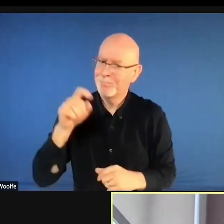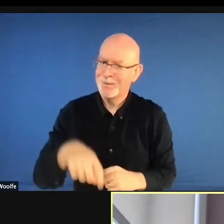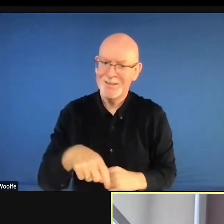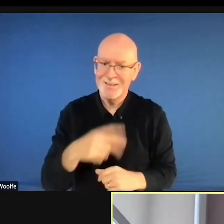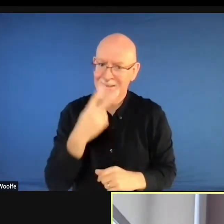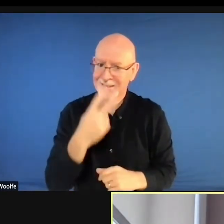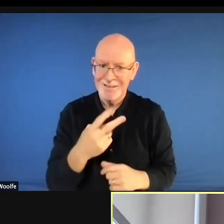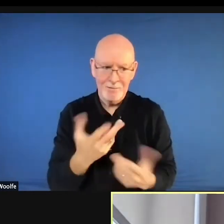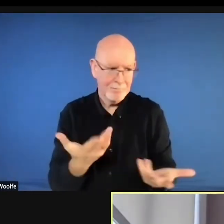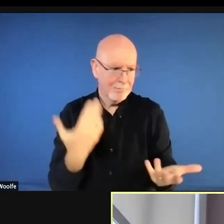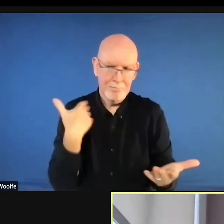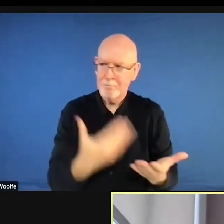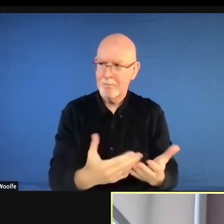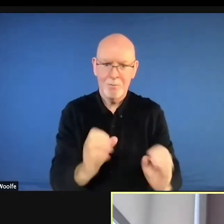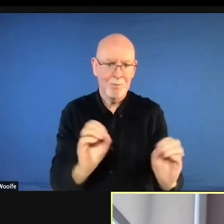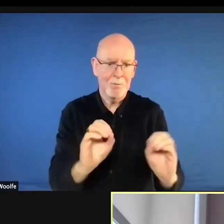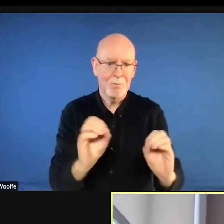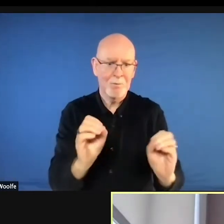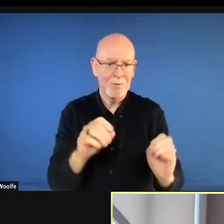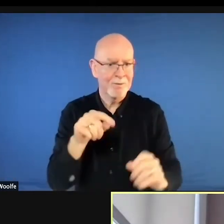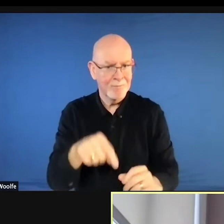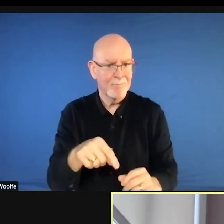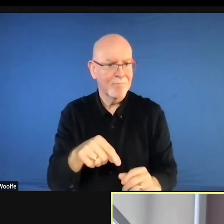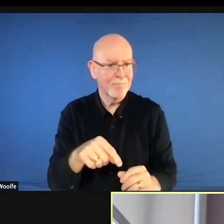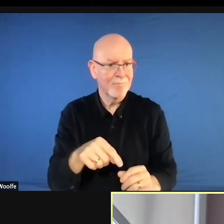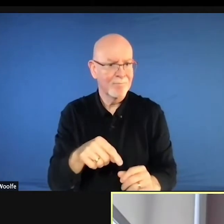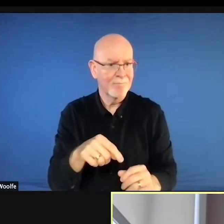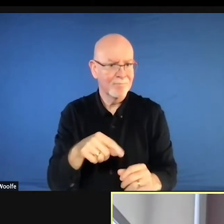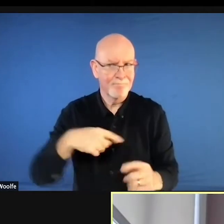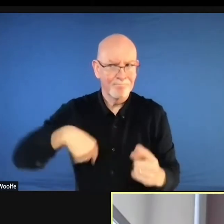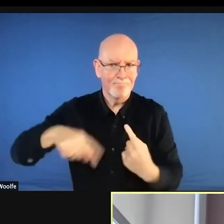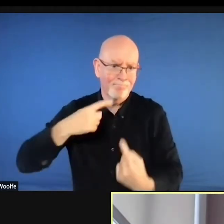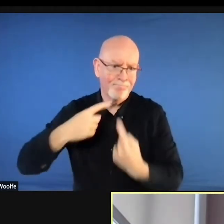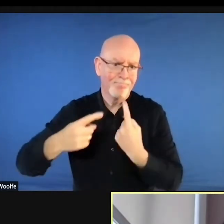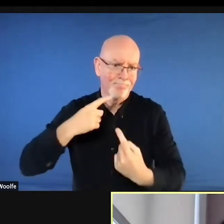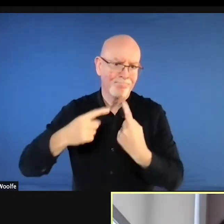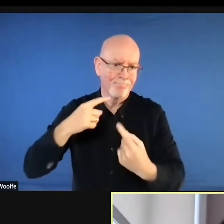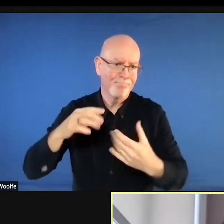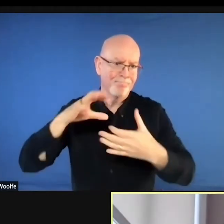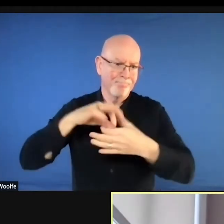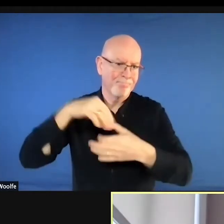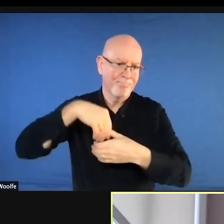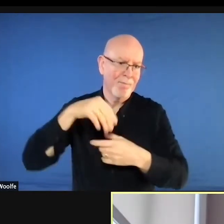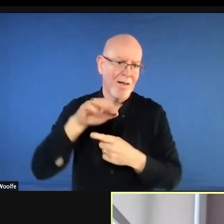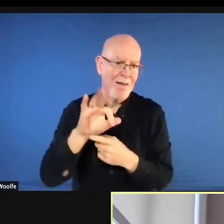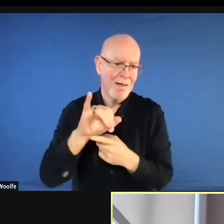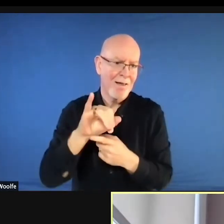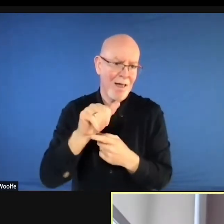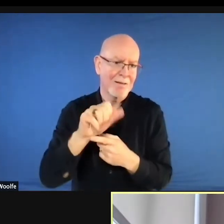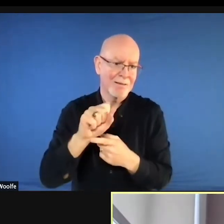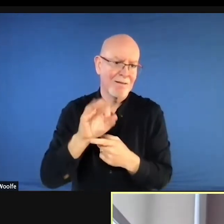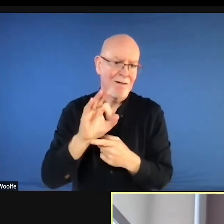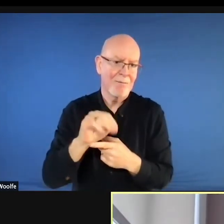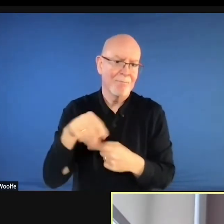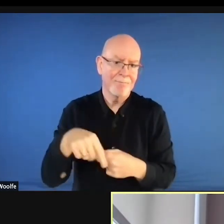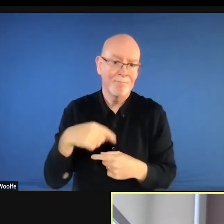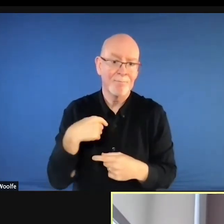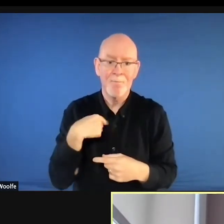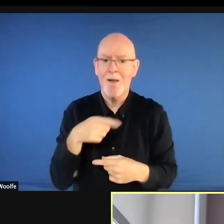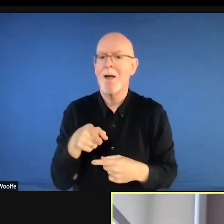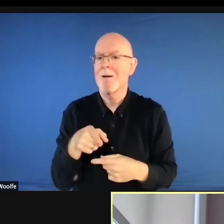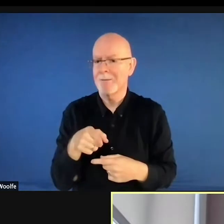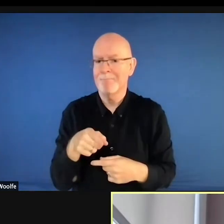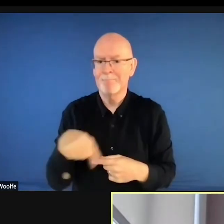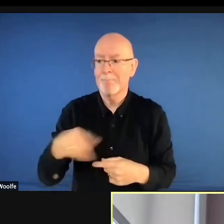a practical set of guidelines that can be utilized in multidisciplinary and cross-sectoral ways by